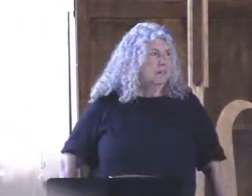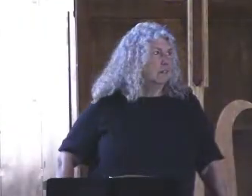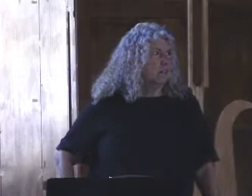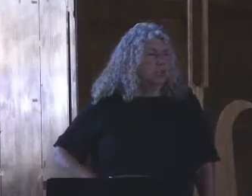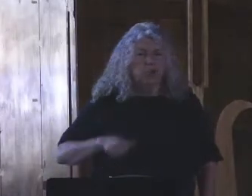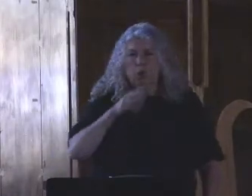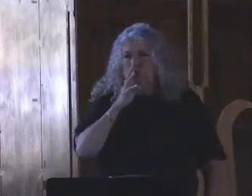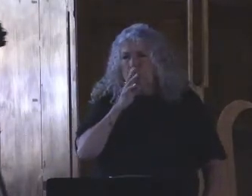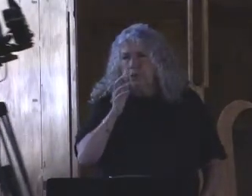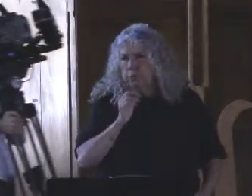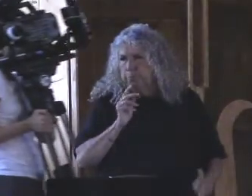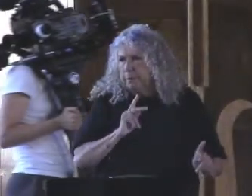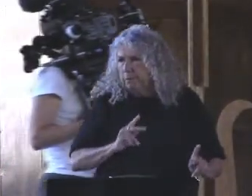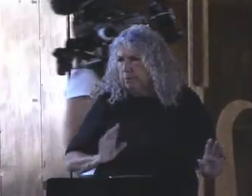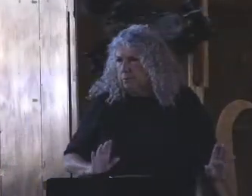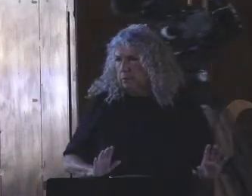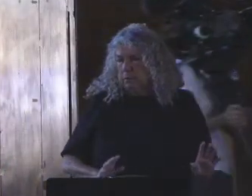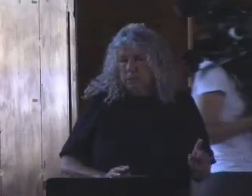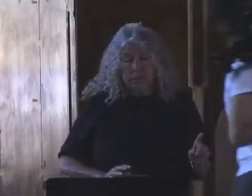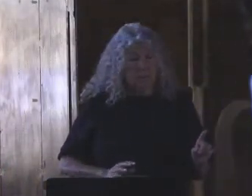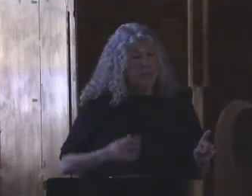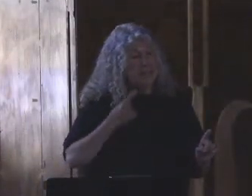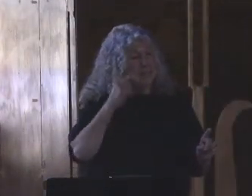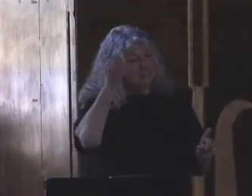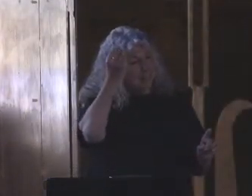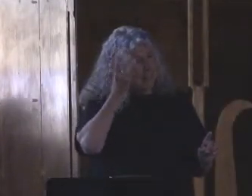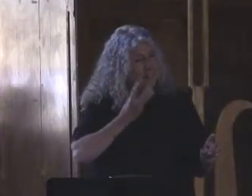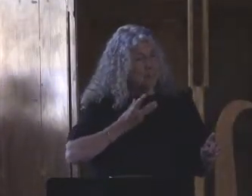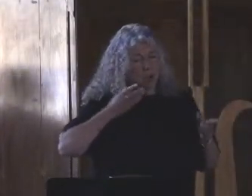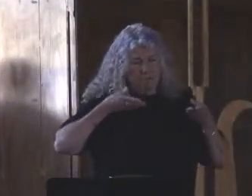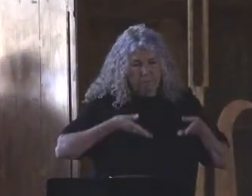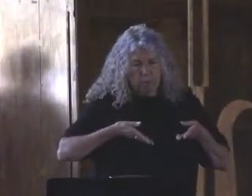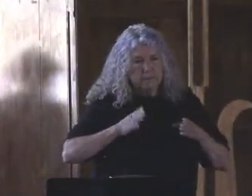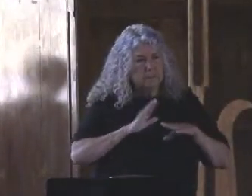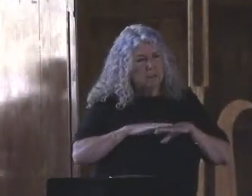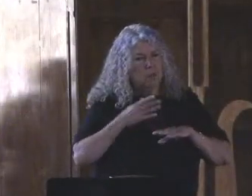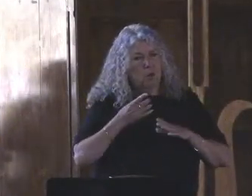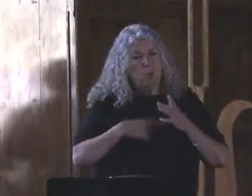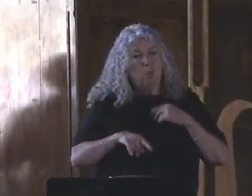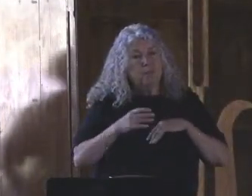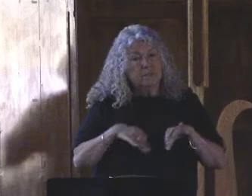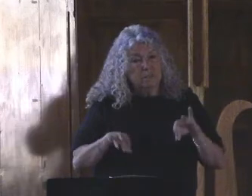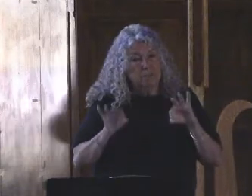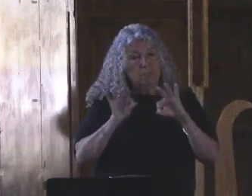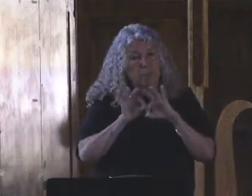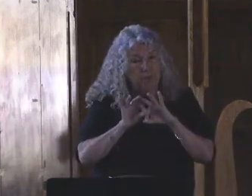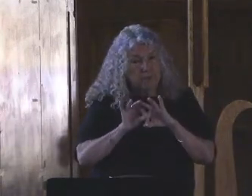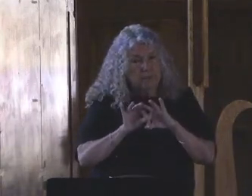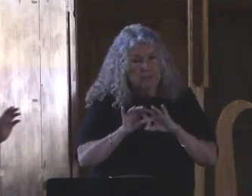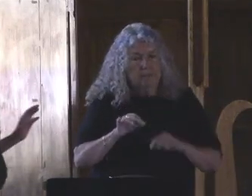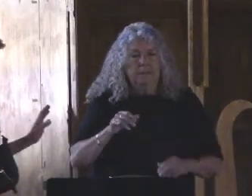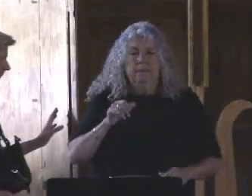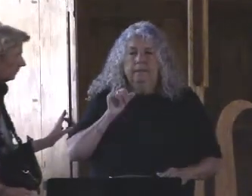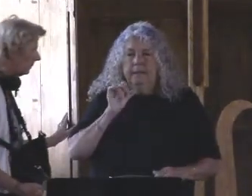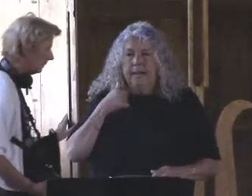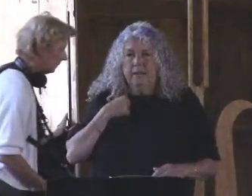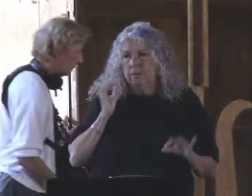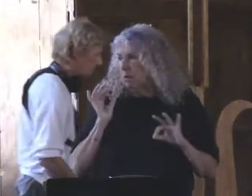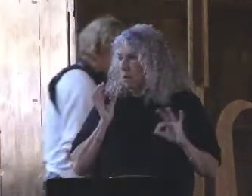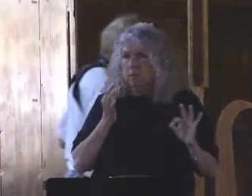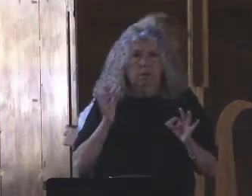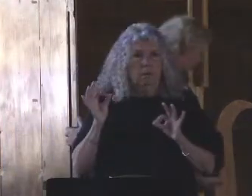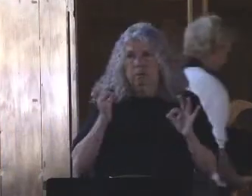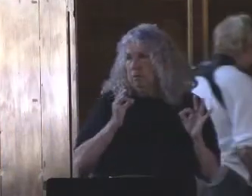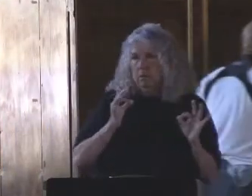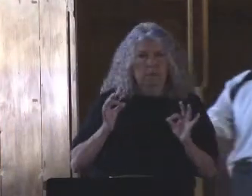instruction to not talk to people. He's telling us to focus on what's important, and not have our attention